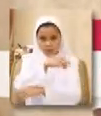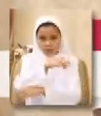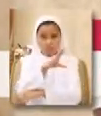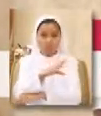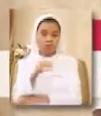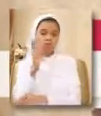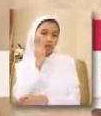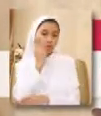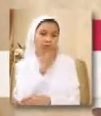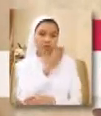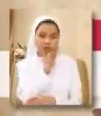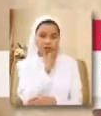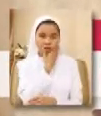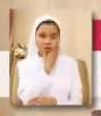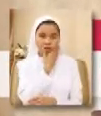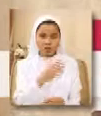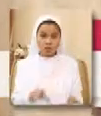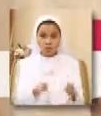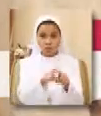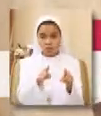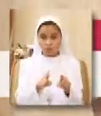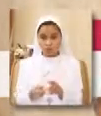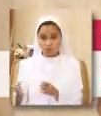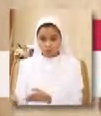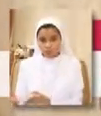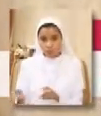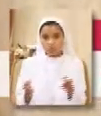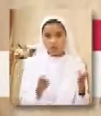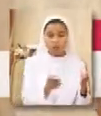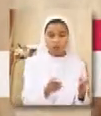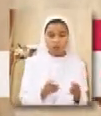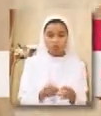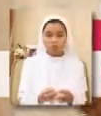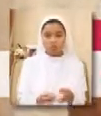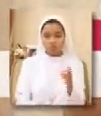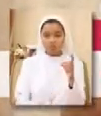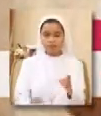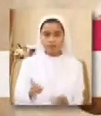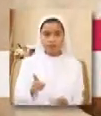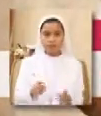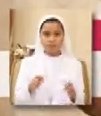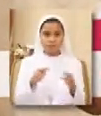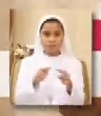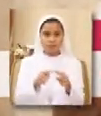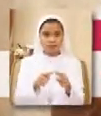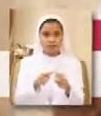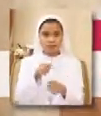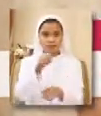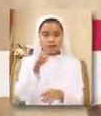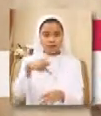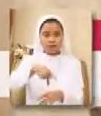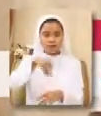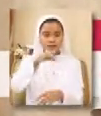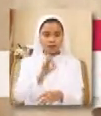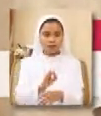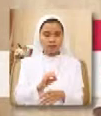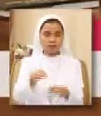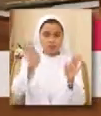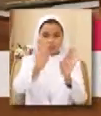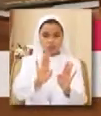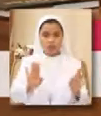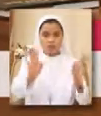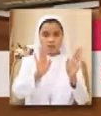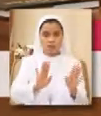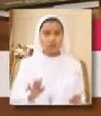baptisms and their confirmations, and I even used to drive them to to Basilica de Mass